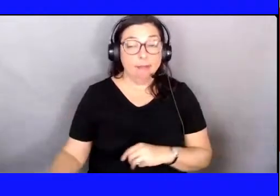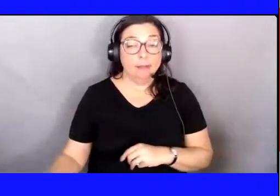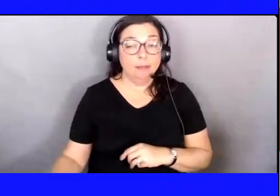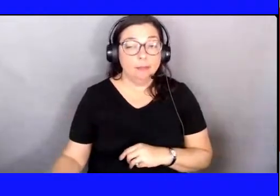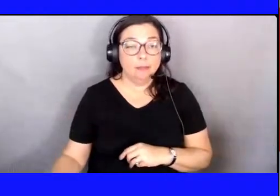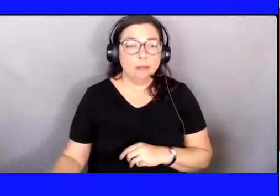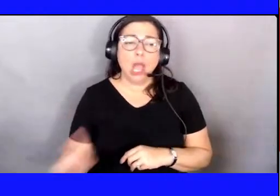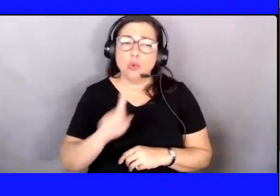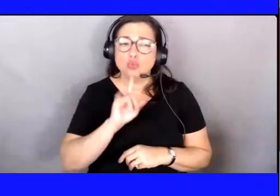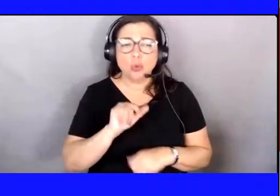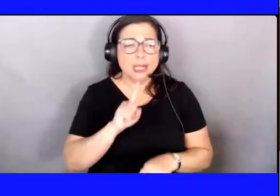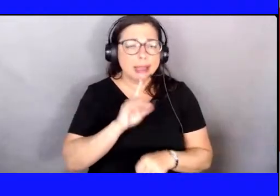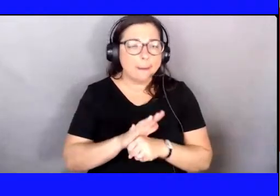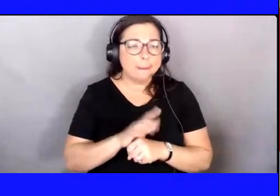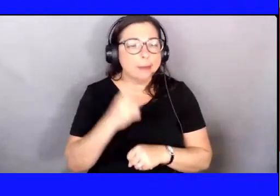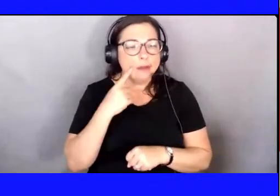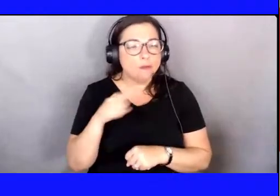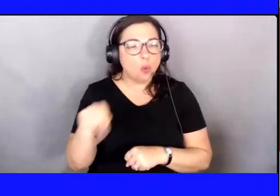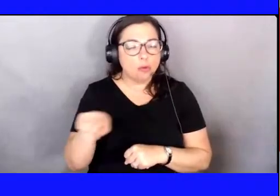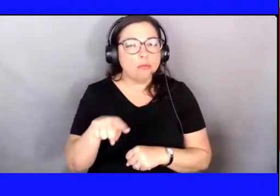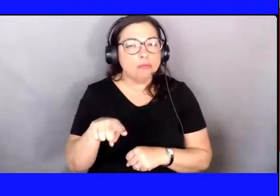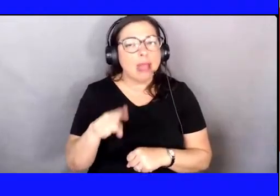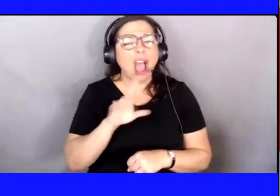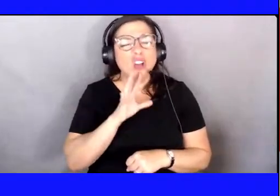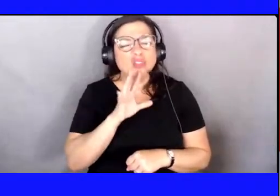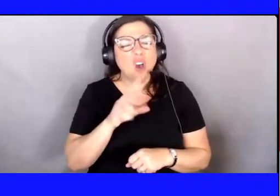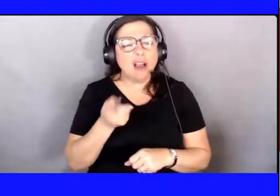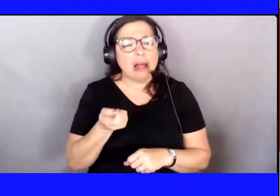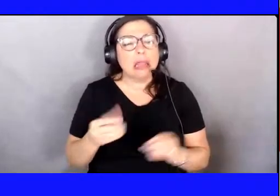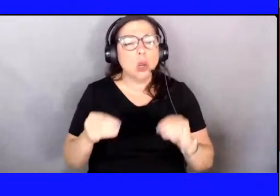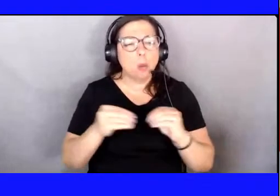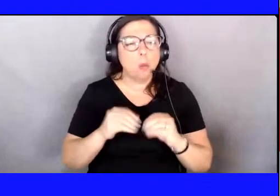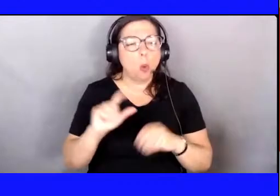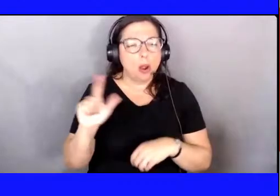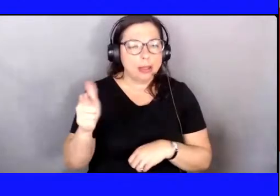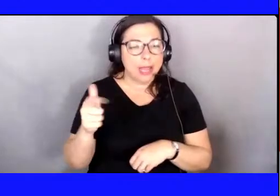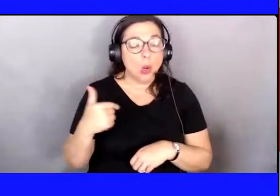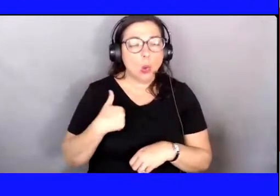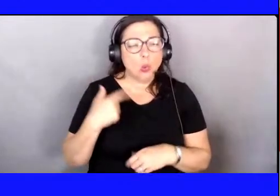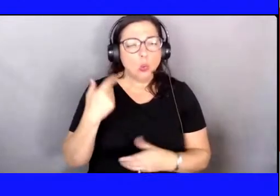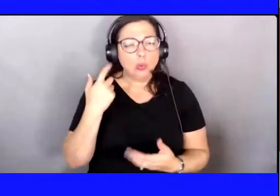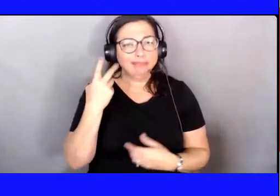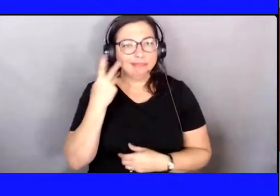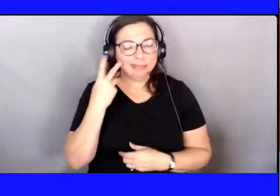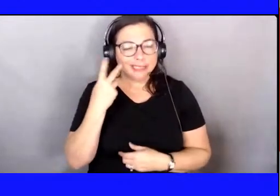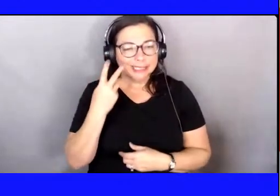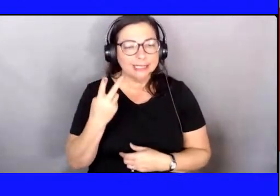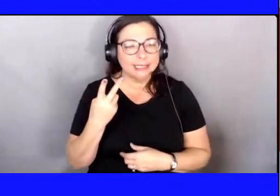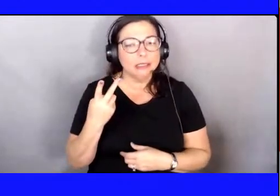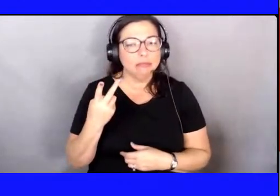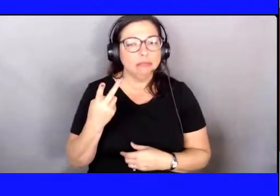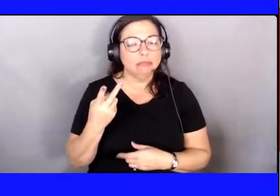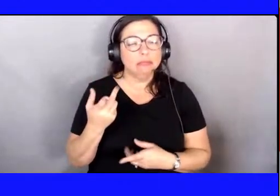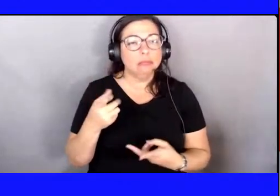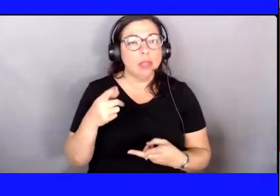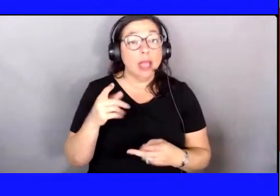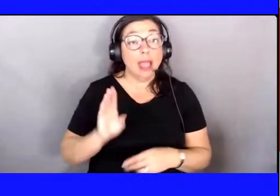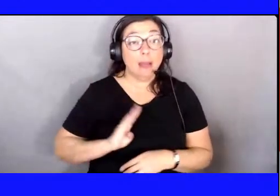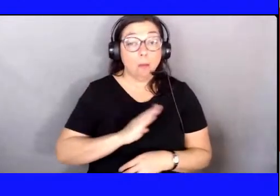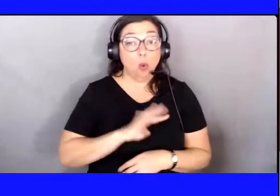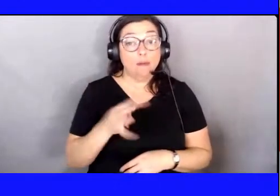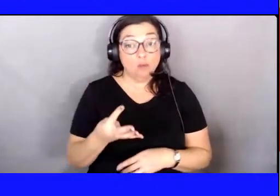Again, a real commitment to the Bronx. I'll talk about that a little bit more. We find ourselves in Community Board 4